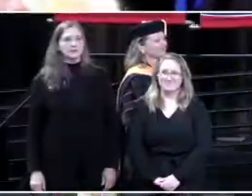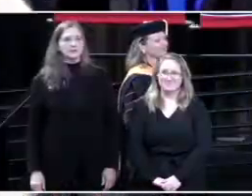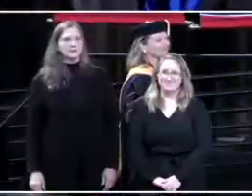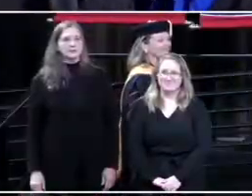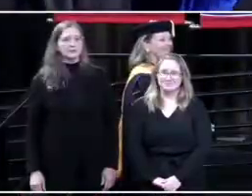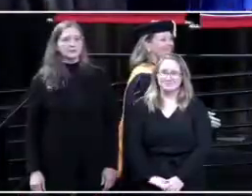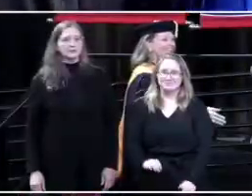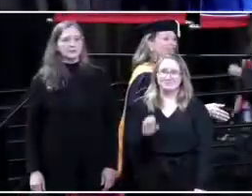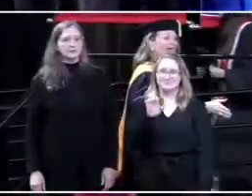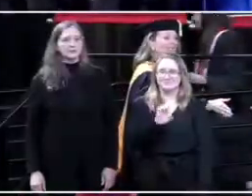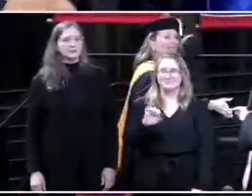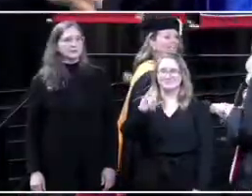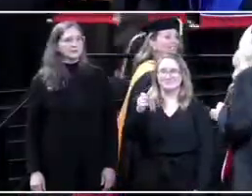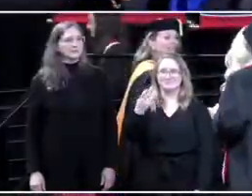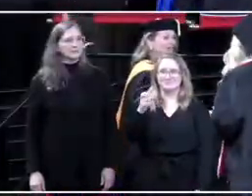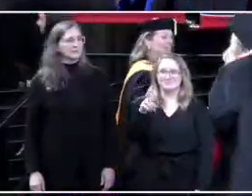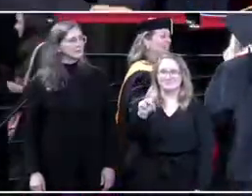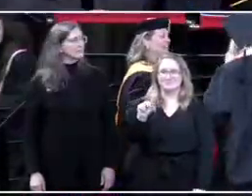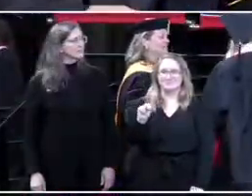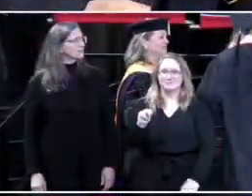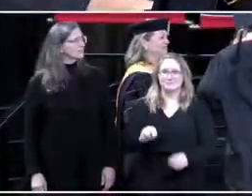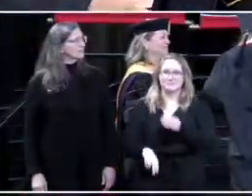Amira Johnson,